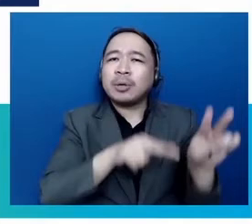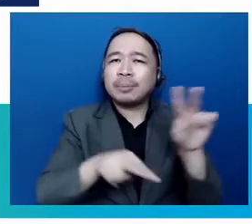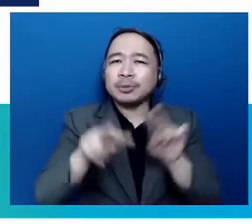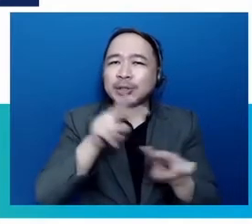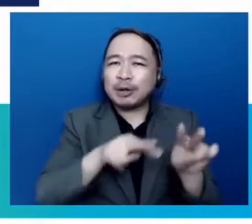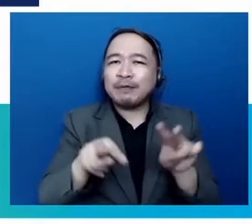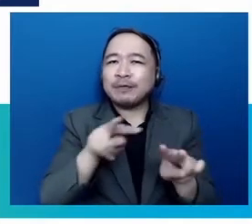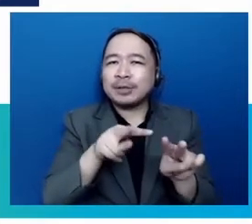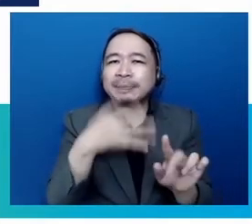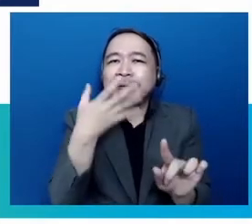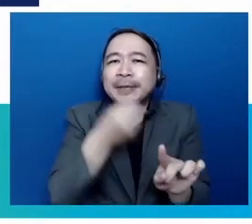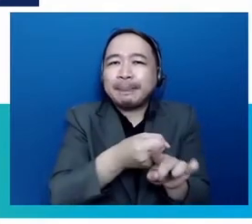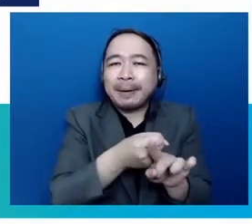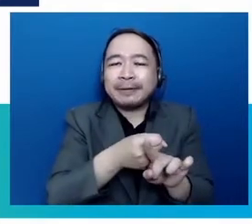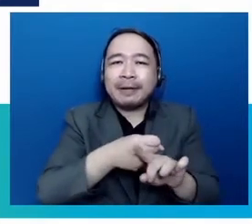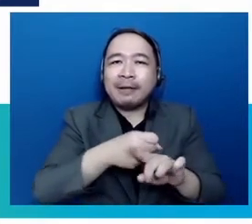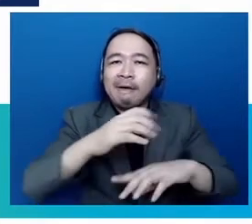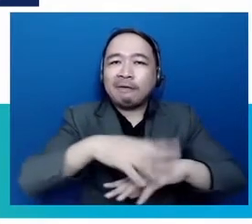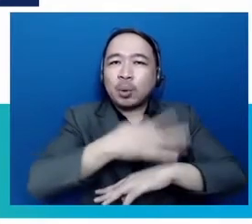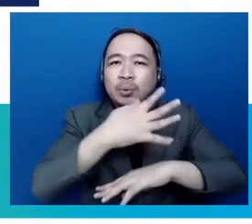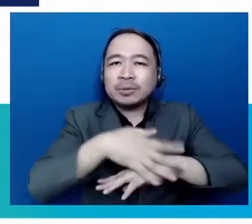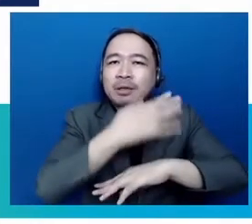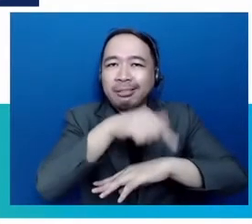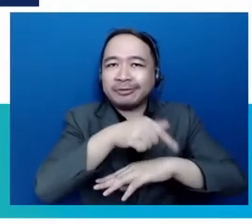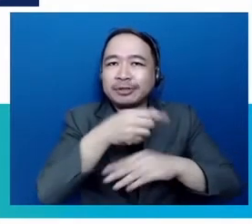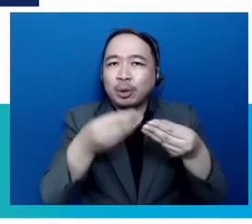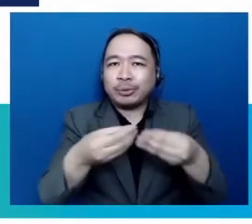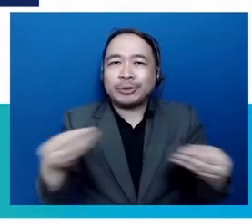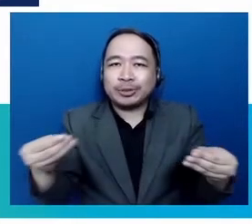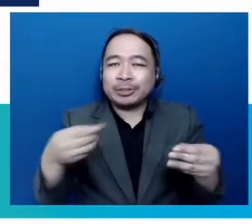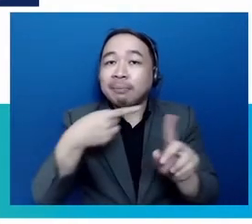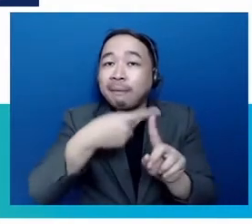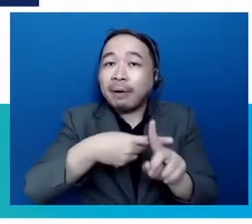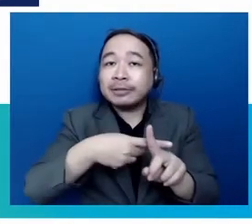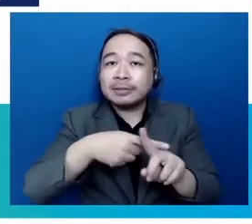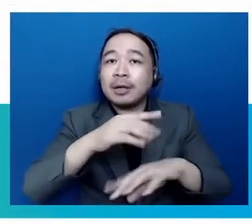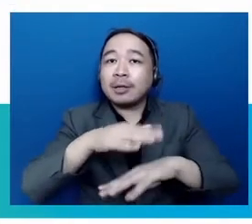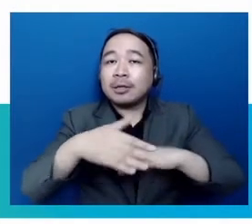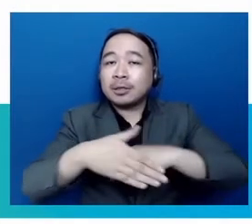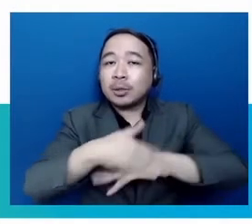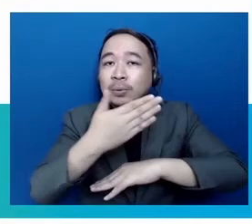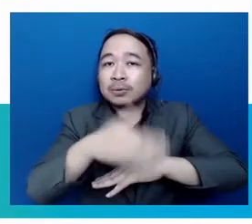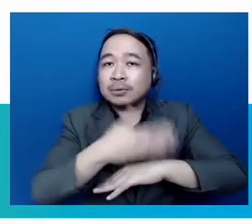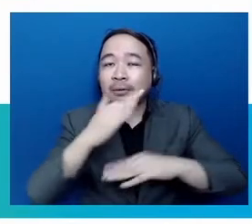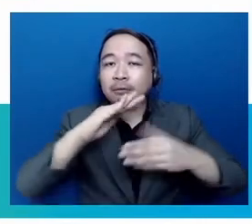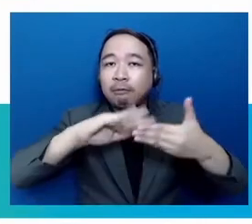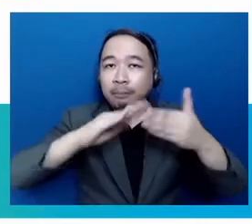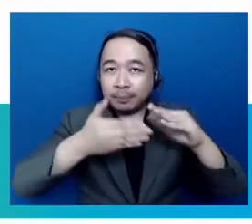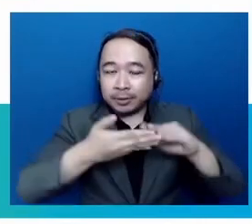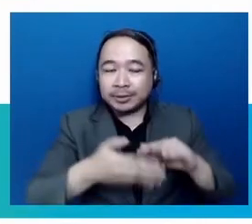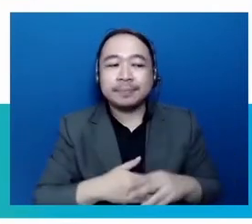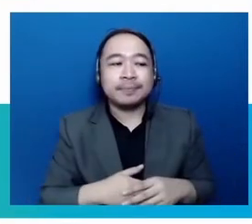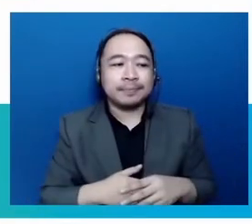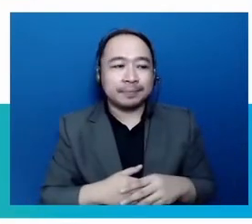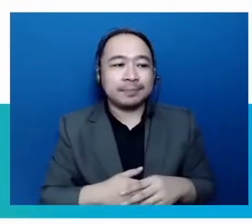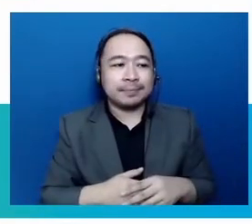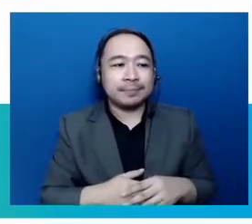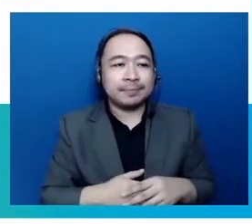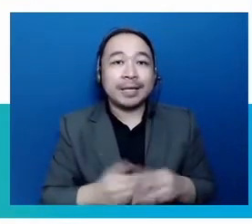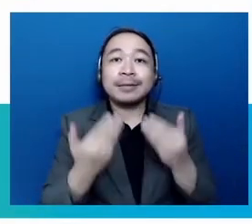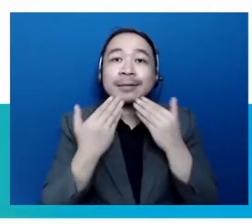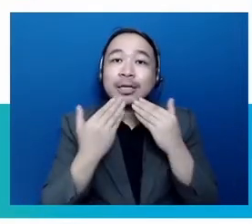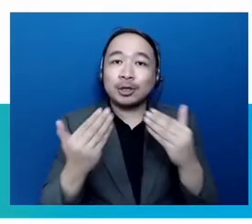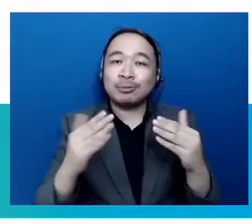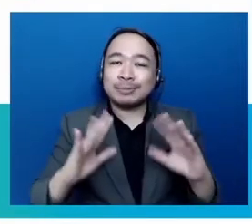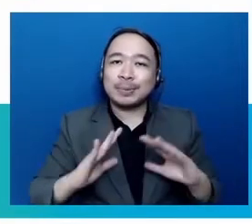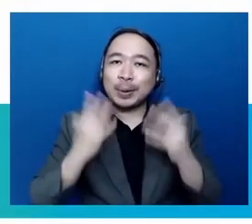on coastal resources and coastal communities currently. Thank you. Thanks, Natalie. Mabuhay, I'm Anna from